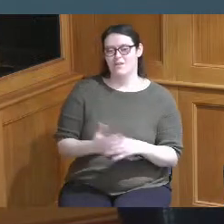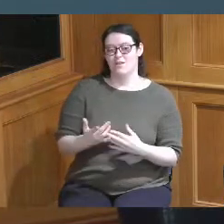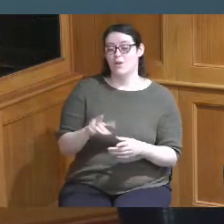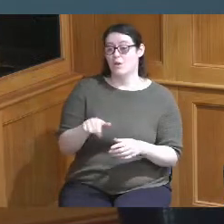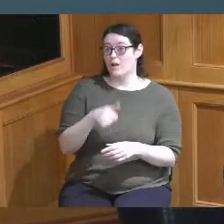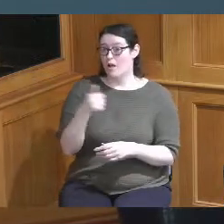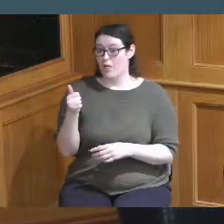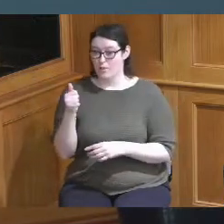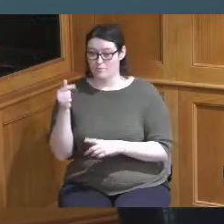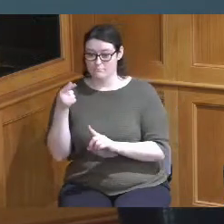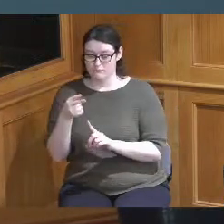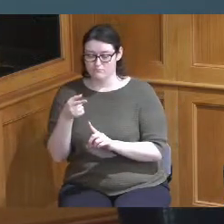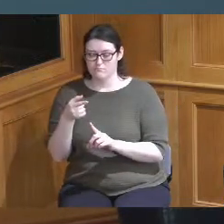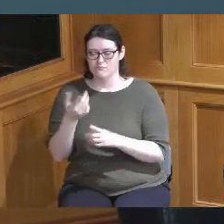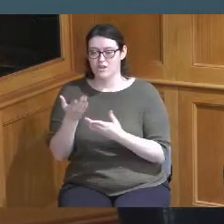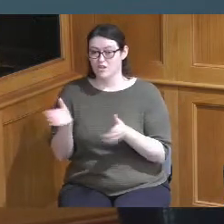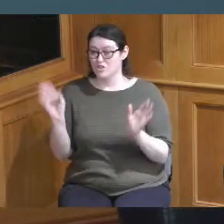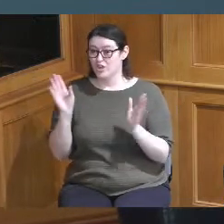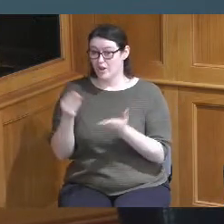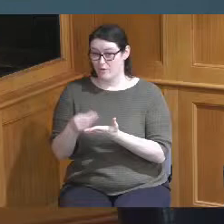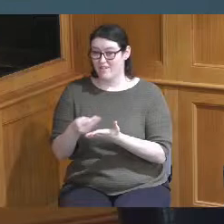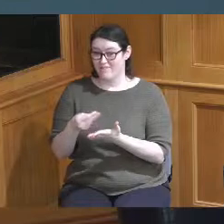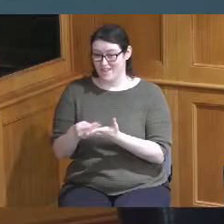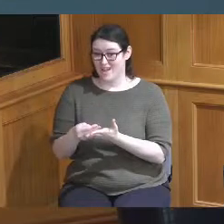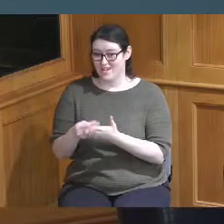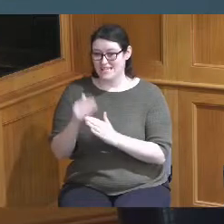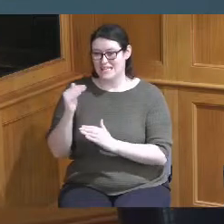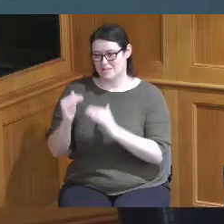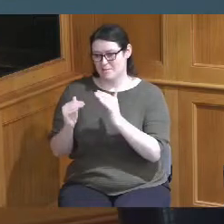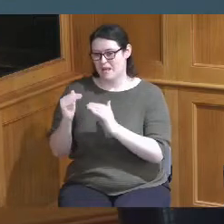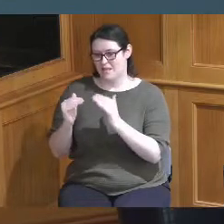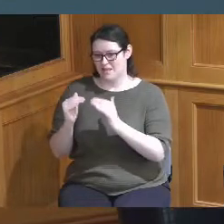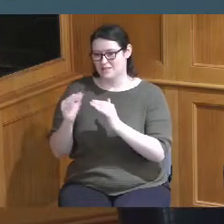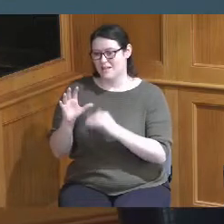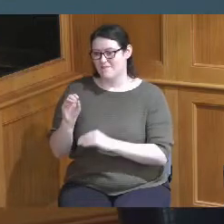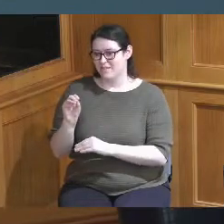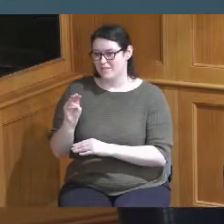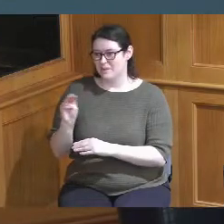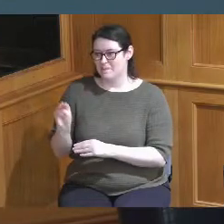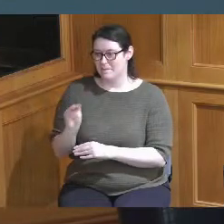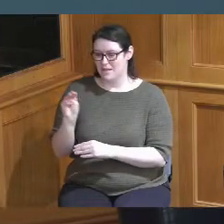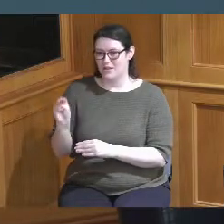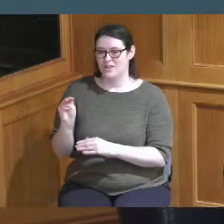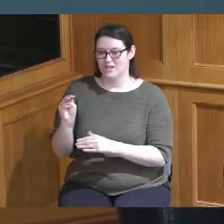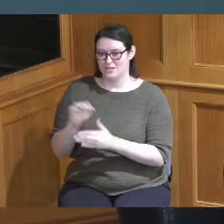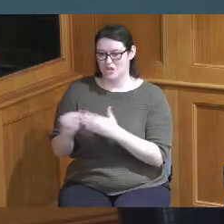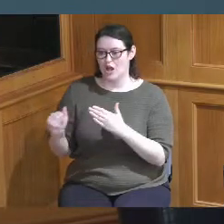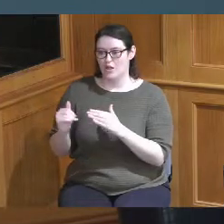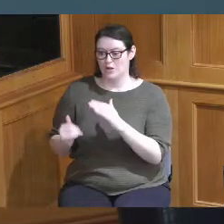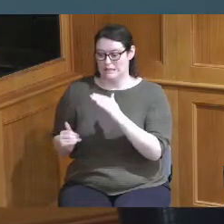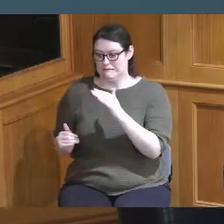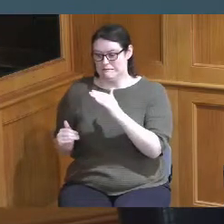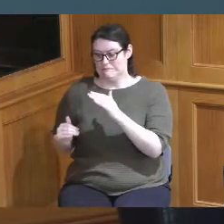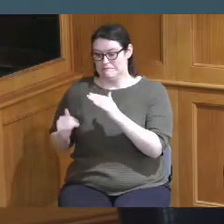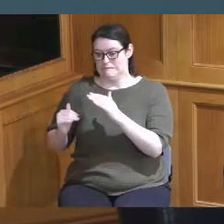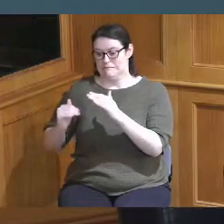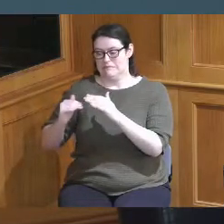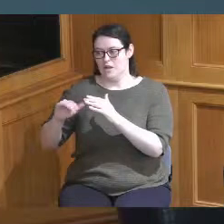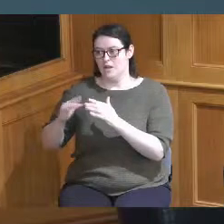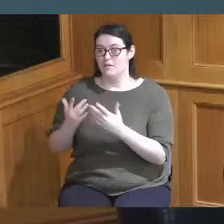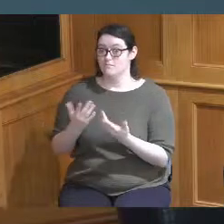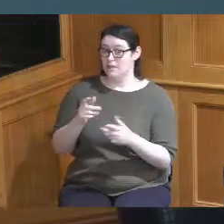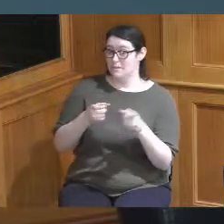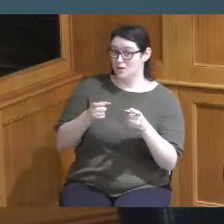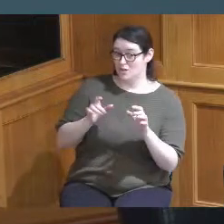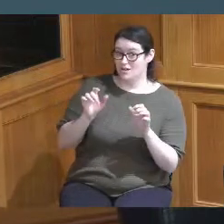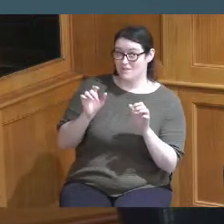point that our general fund is balanced. It had a $50 million gap, and the administration was able to balance that, so